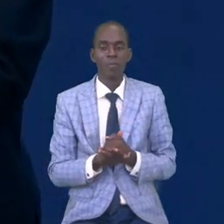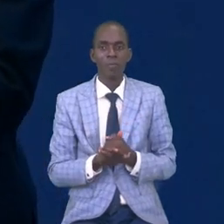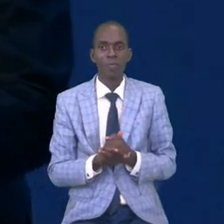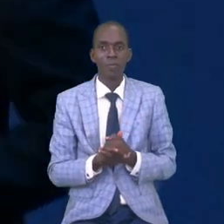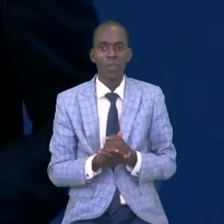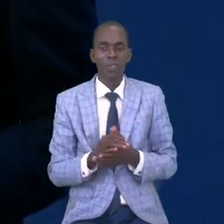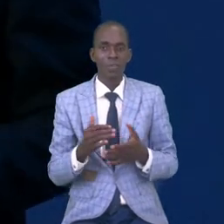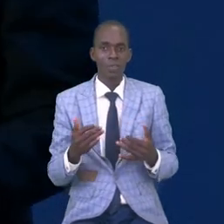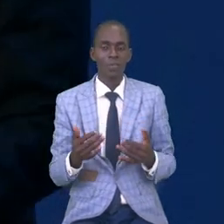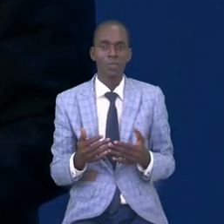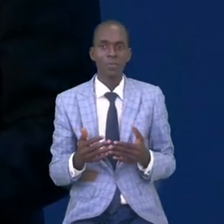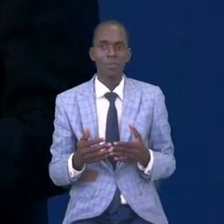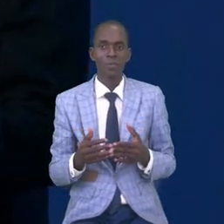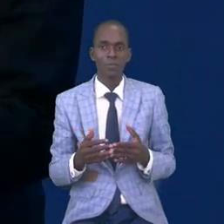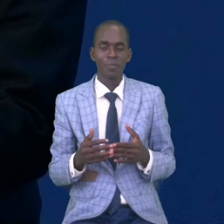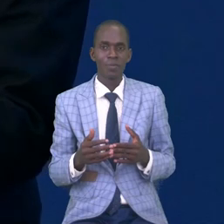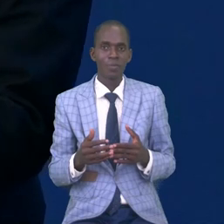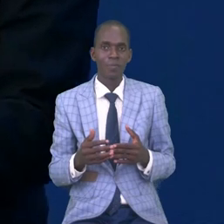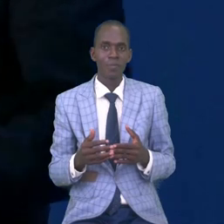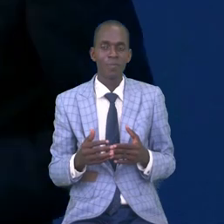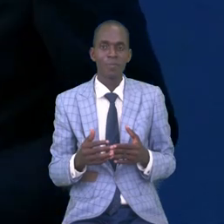link showing on the screen now.